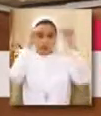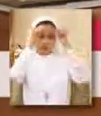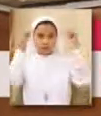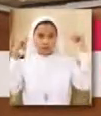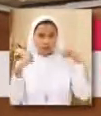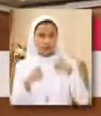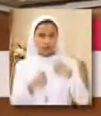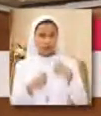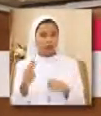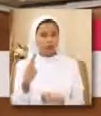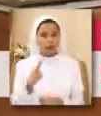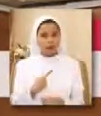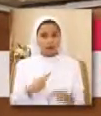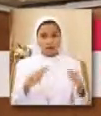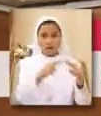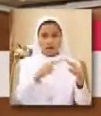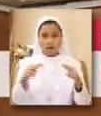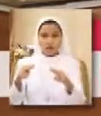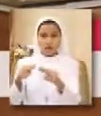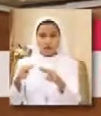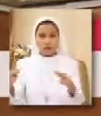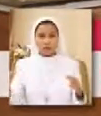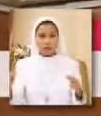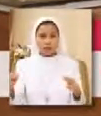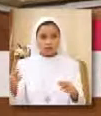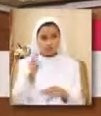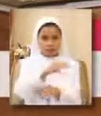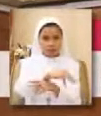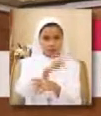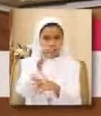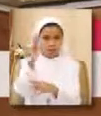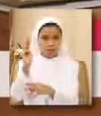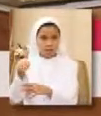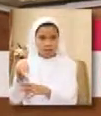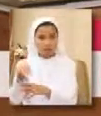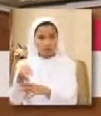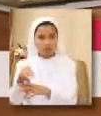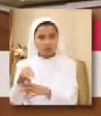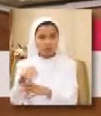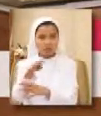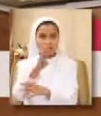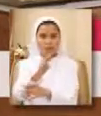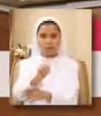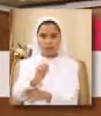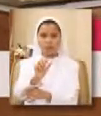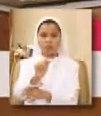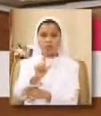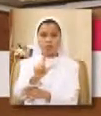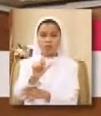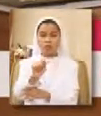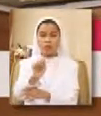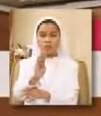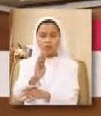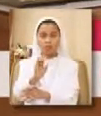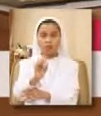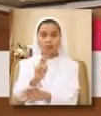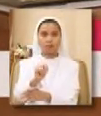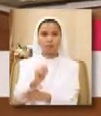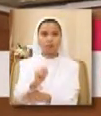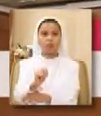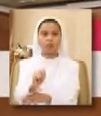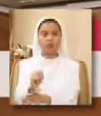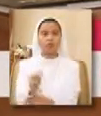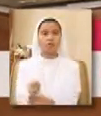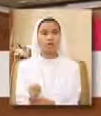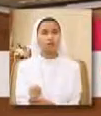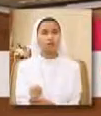sister. We have some sister. And you have houses. Now with us. You have houses also in Manila? We have one house in Malabon. Mm-hmm. Malabon. Which is Queen of Hope.